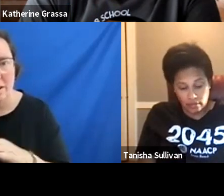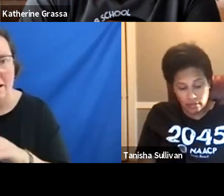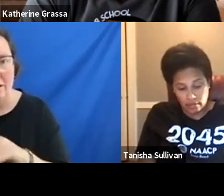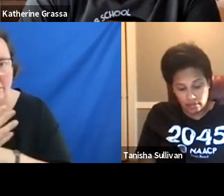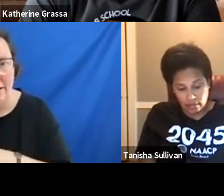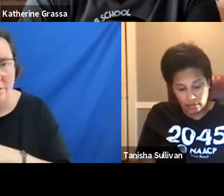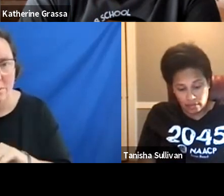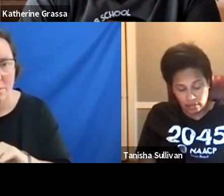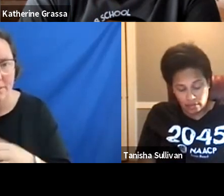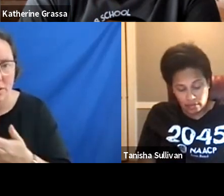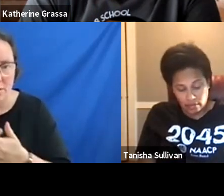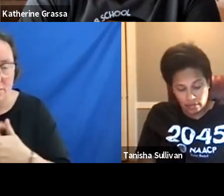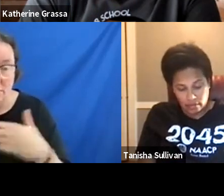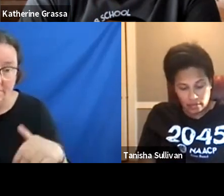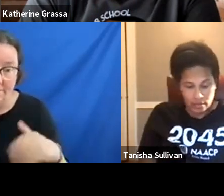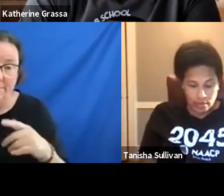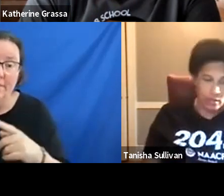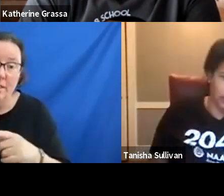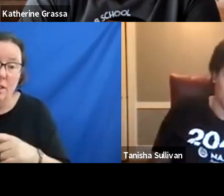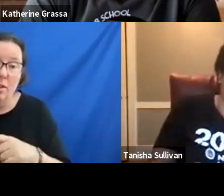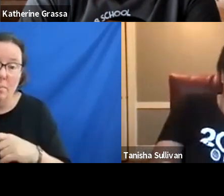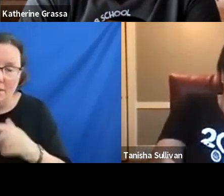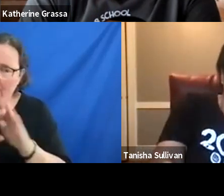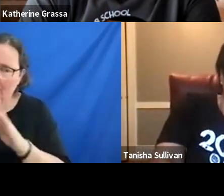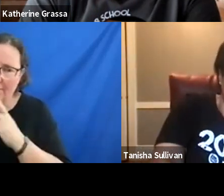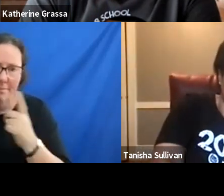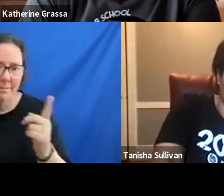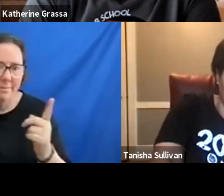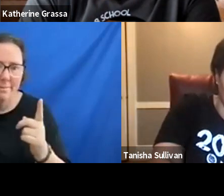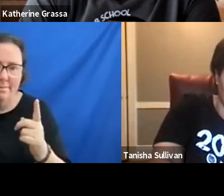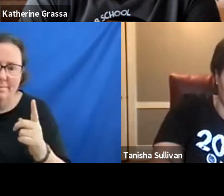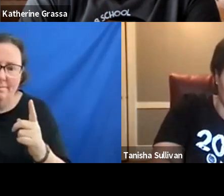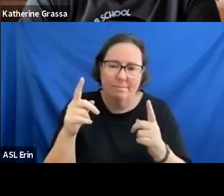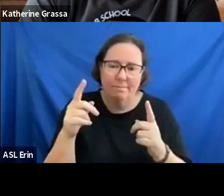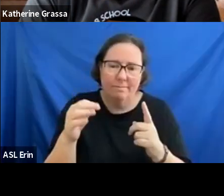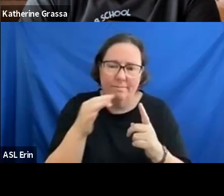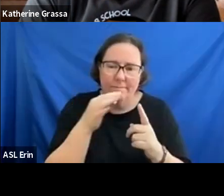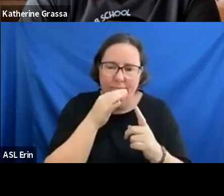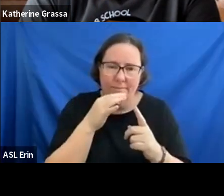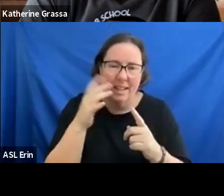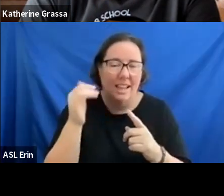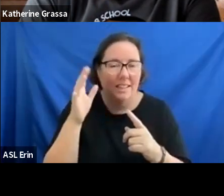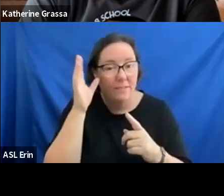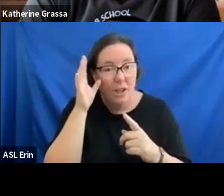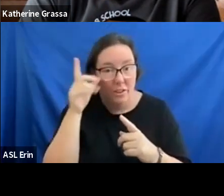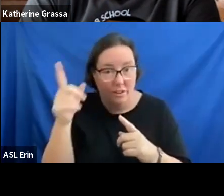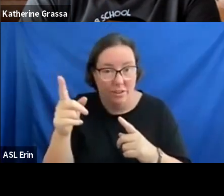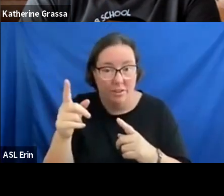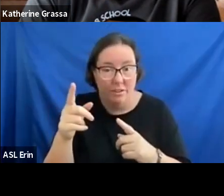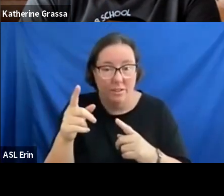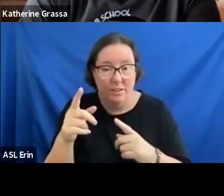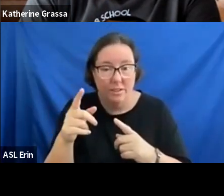Kobe Bryant has a very successful and famous father, that's Joe